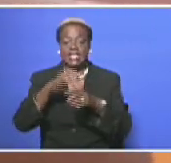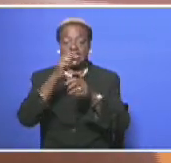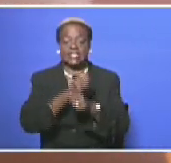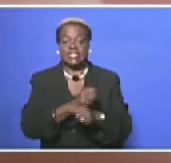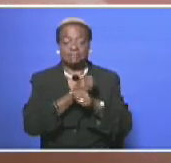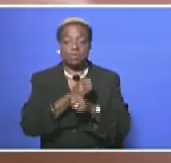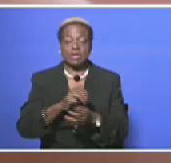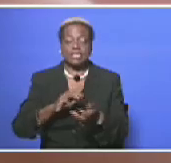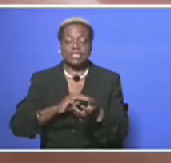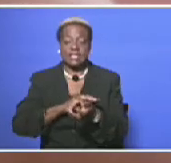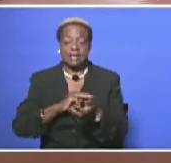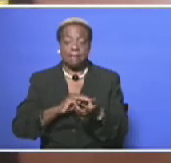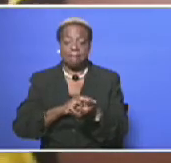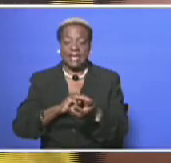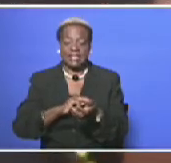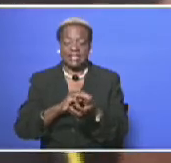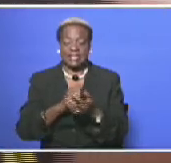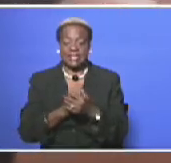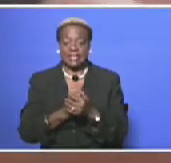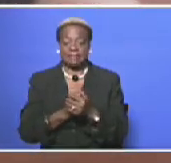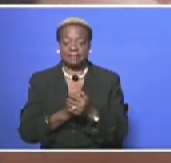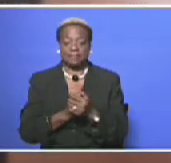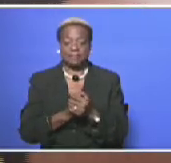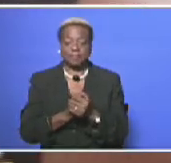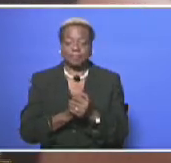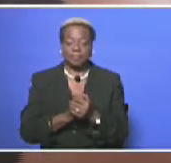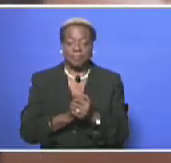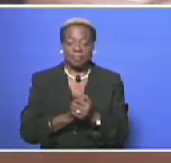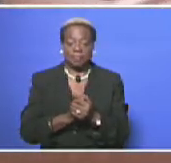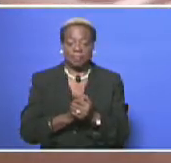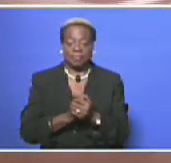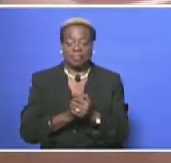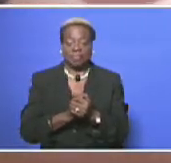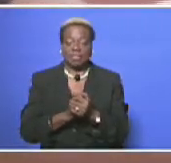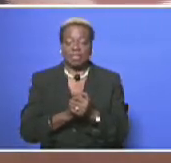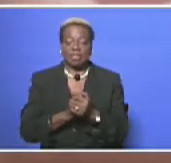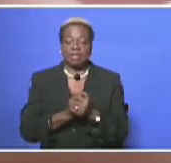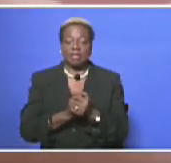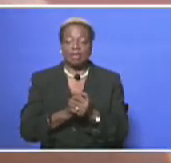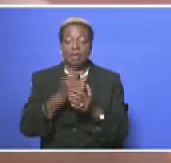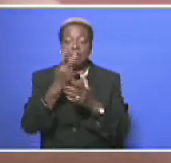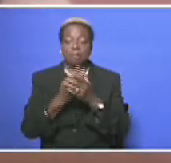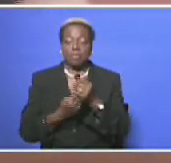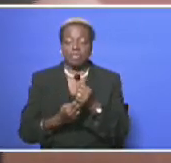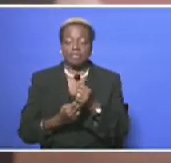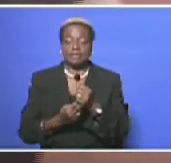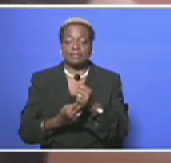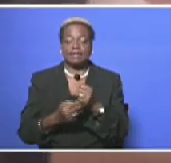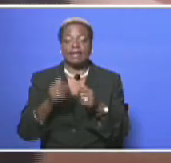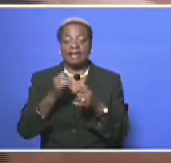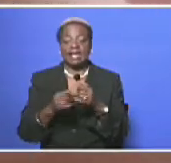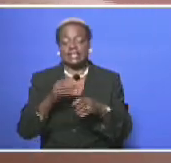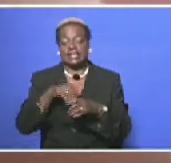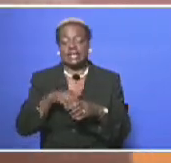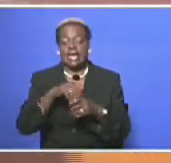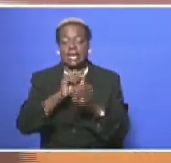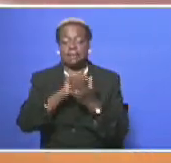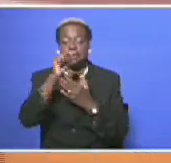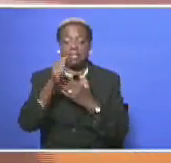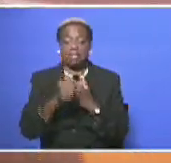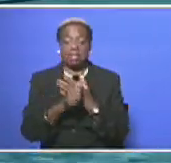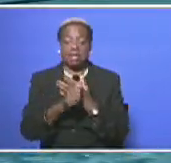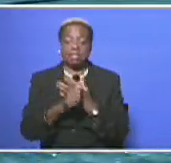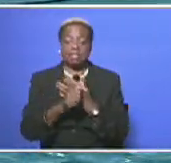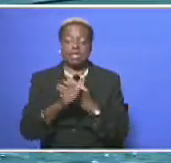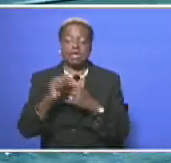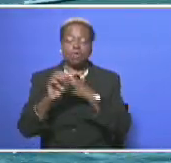is 11.68 seconds and 23.85 seconds in the 200 meters, both turned in last April at the Carifta